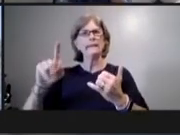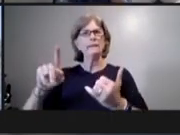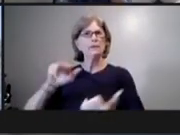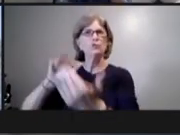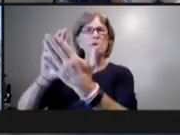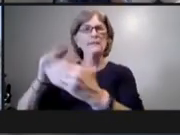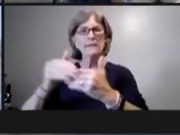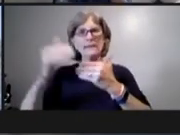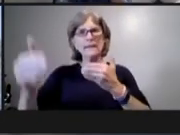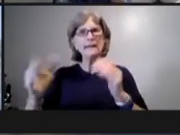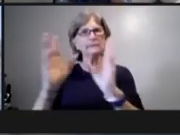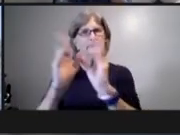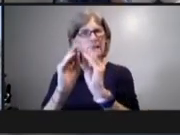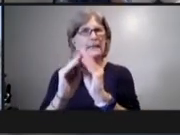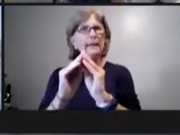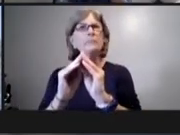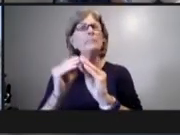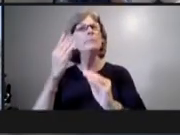Mm-hmm.